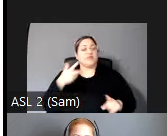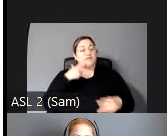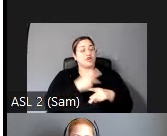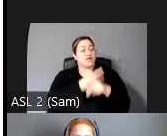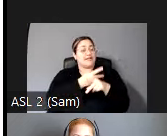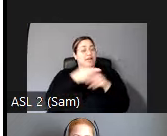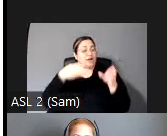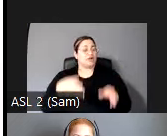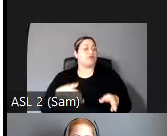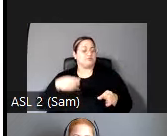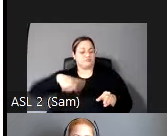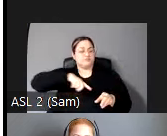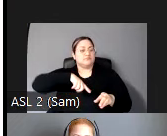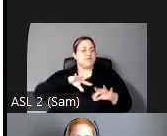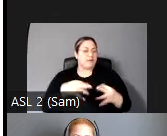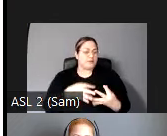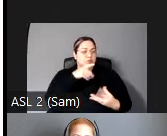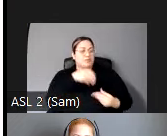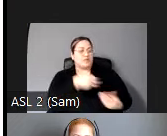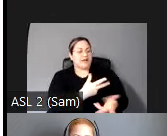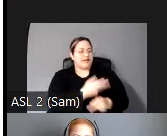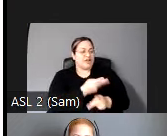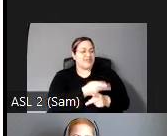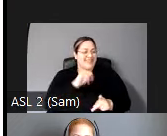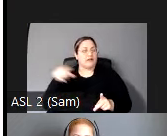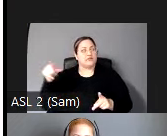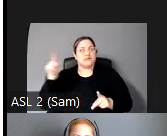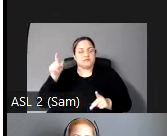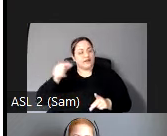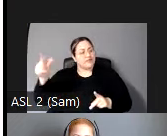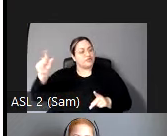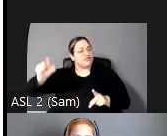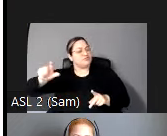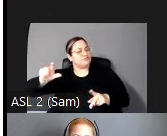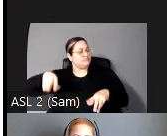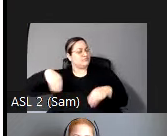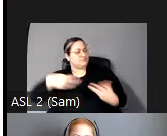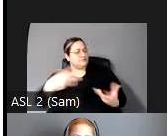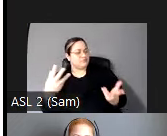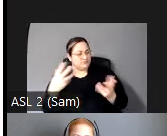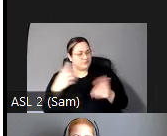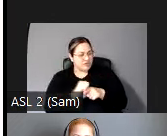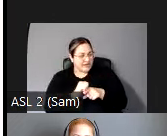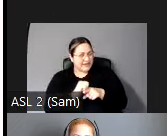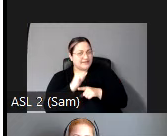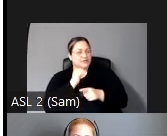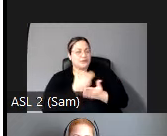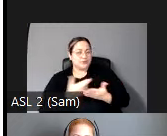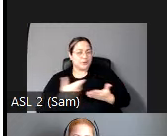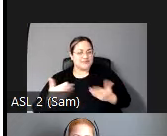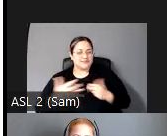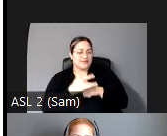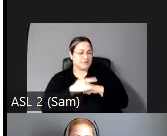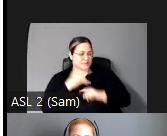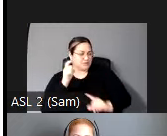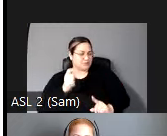I think you can all see that these are really very basic asks, but we actually don't train people on how to care